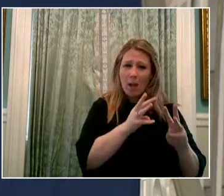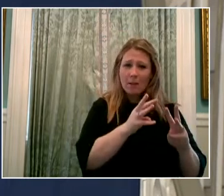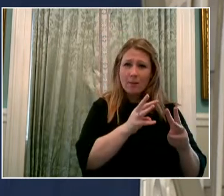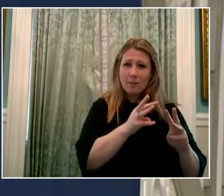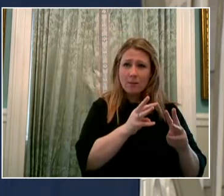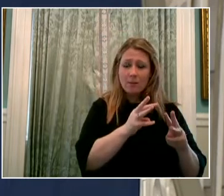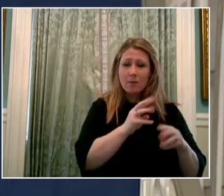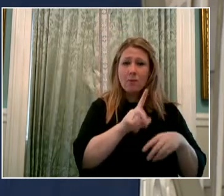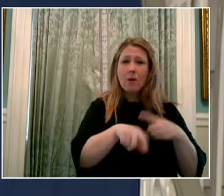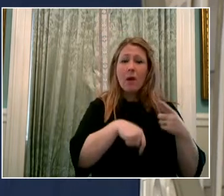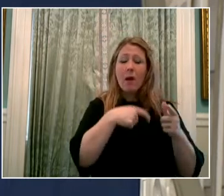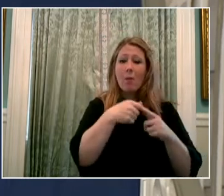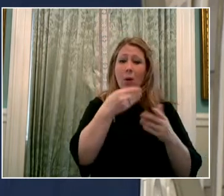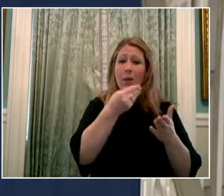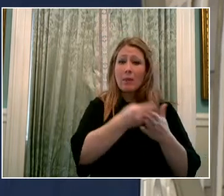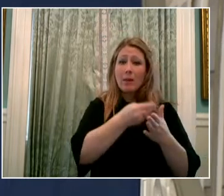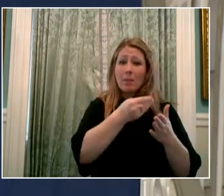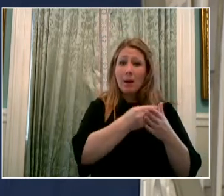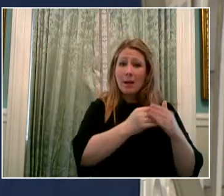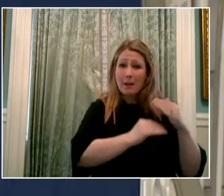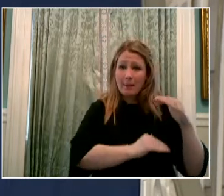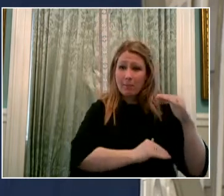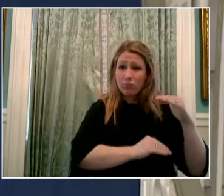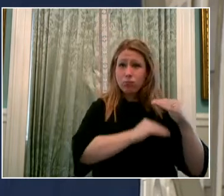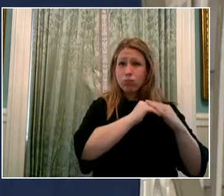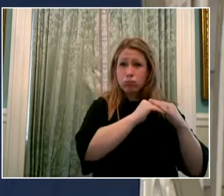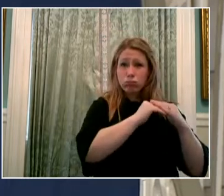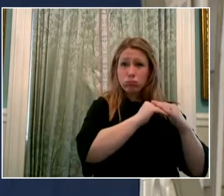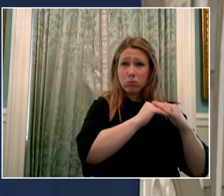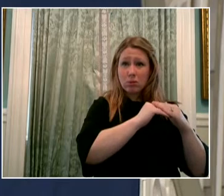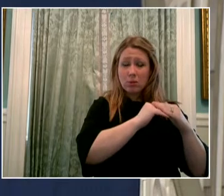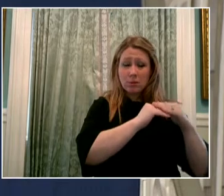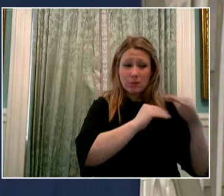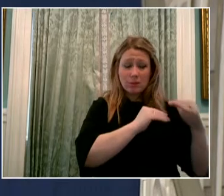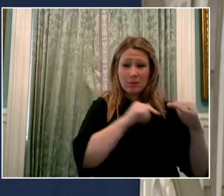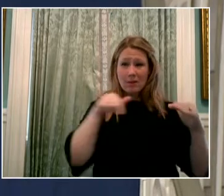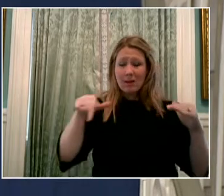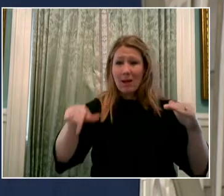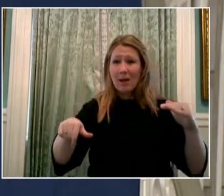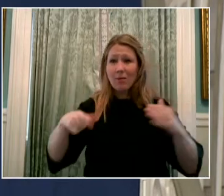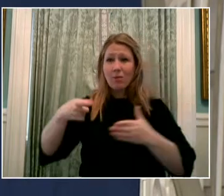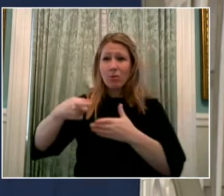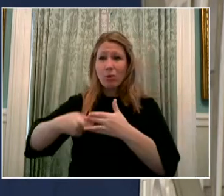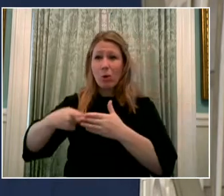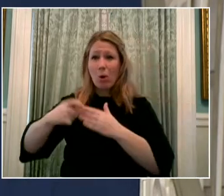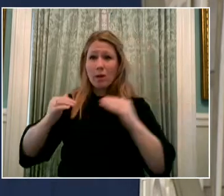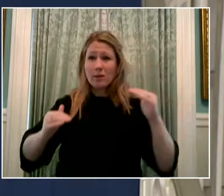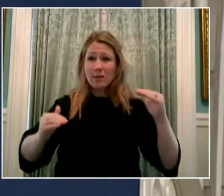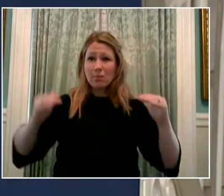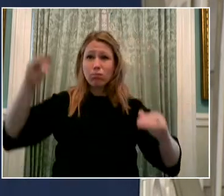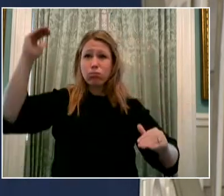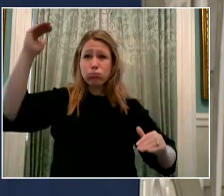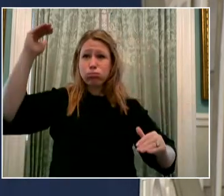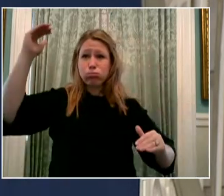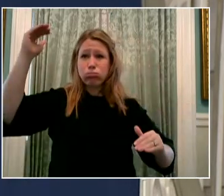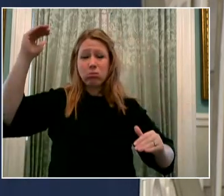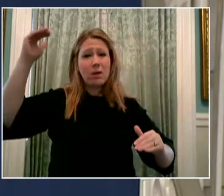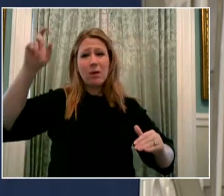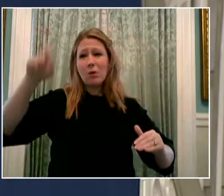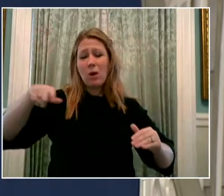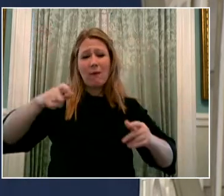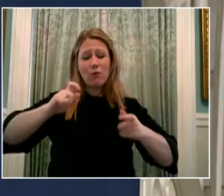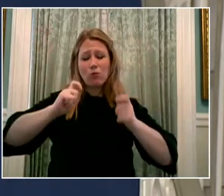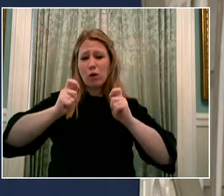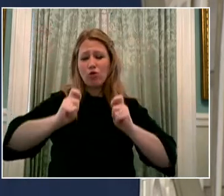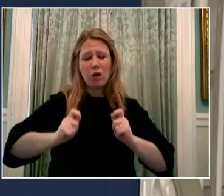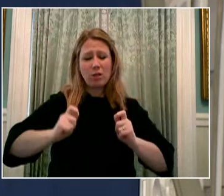certain level and you have more than what you have in cost, you have to adjust. And that's what we're doing.